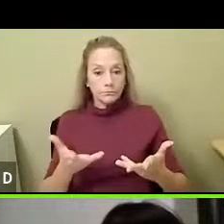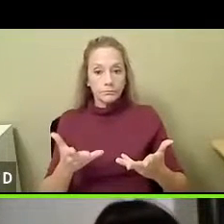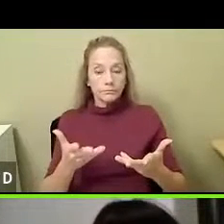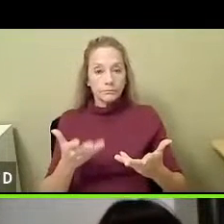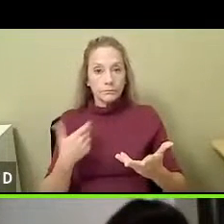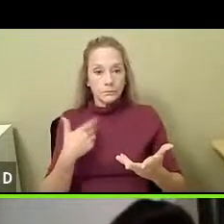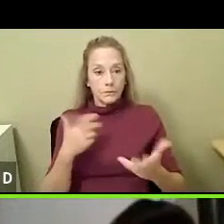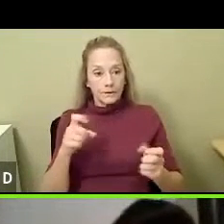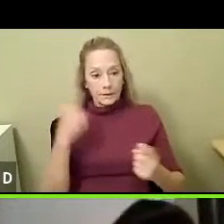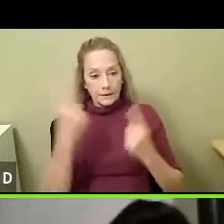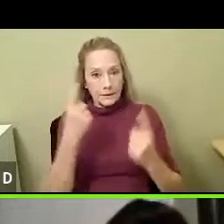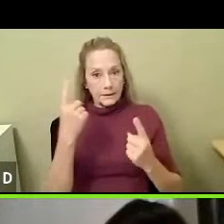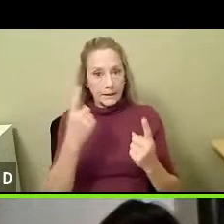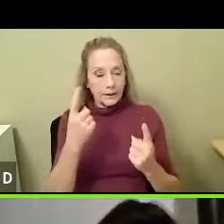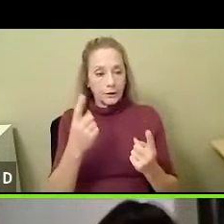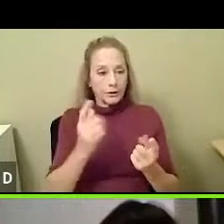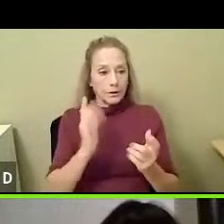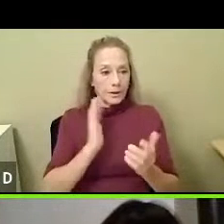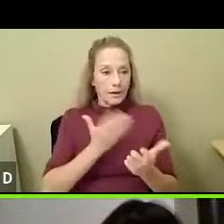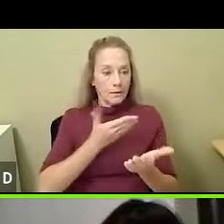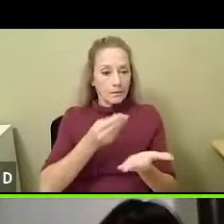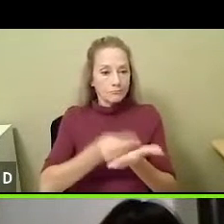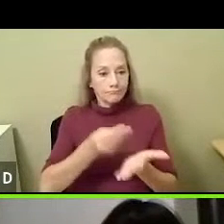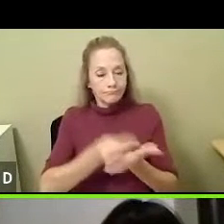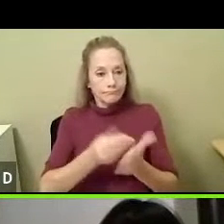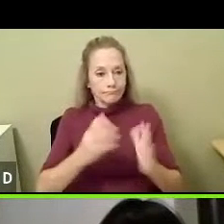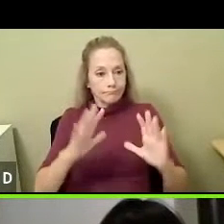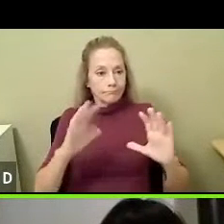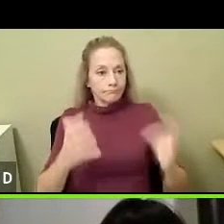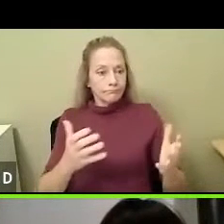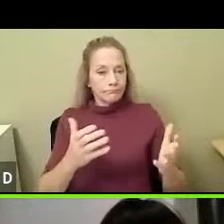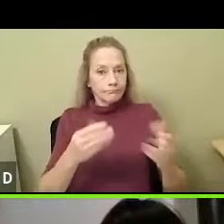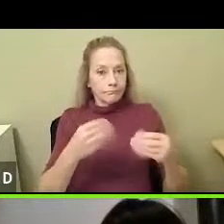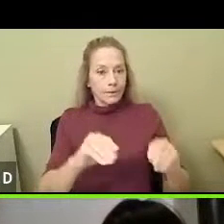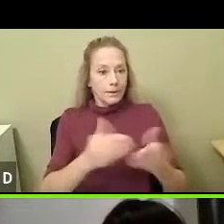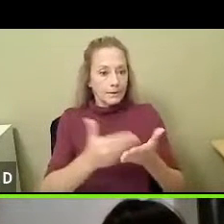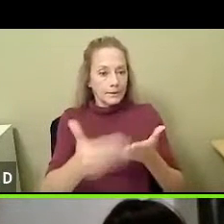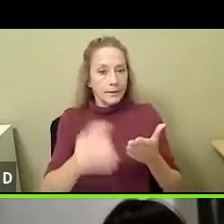or being, too easy, so that we can hopefully navigate the best we can.